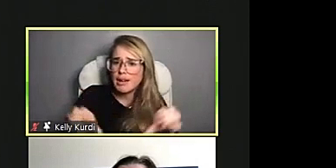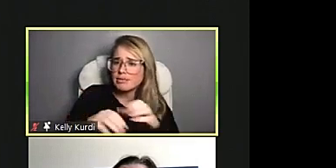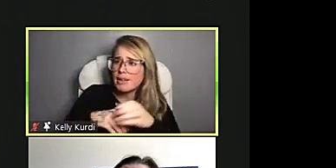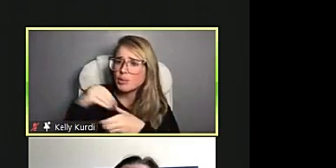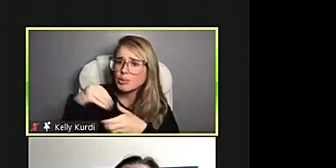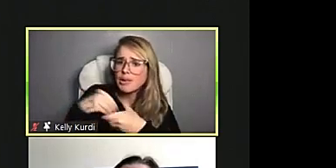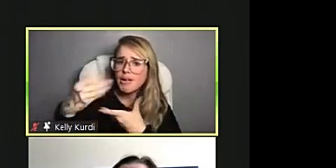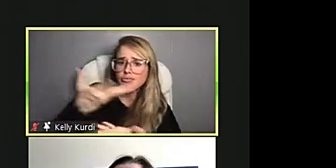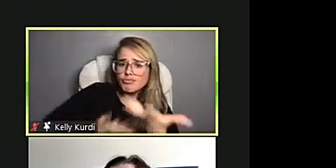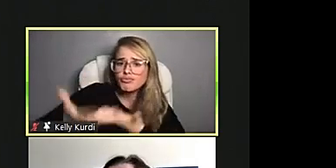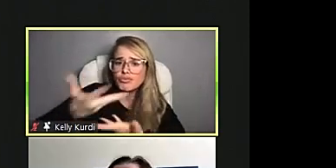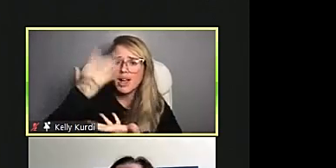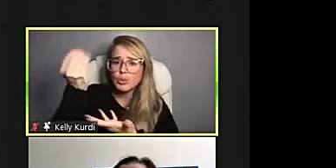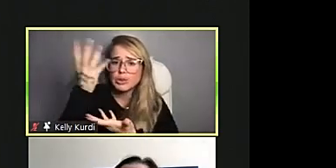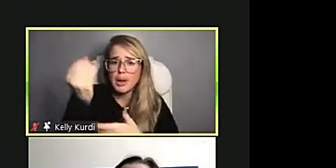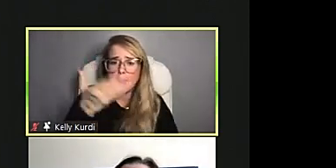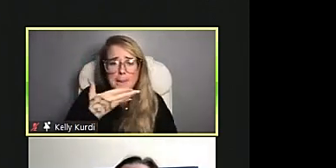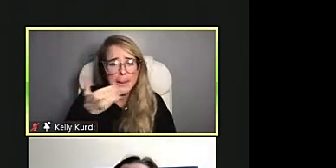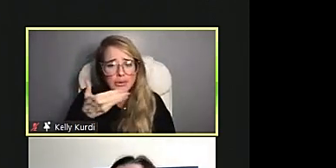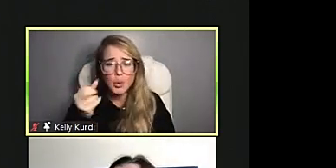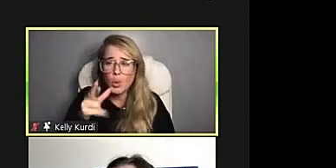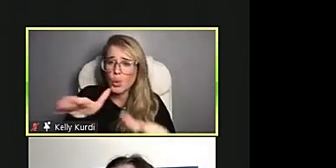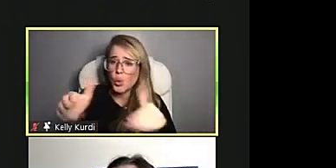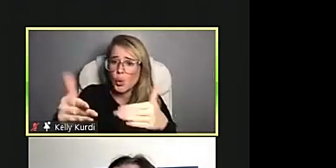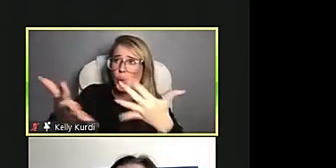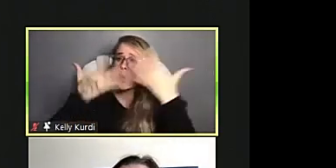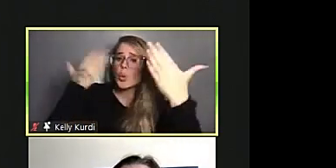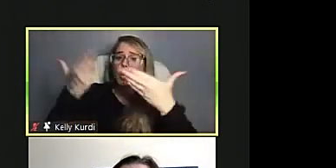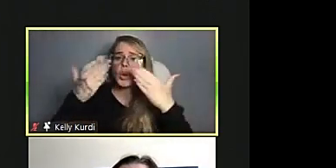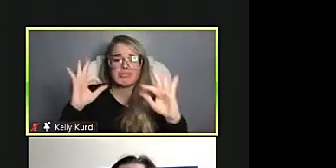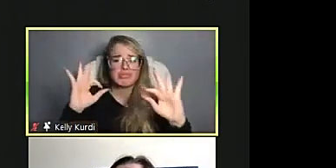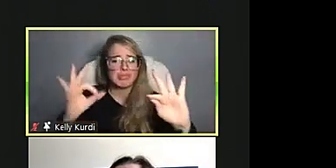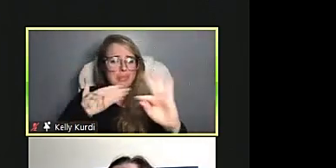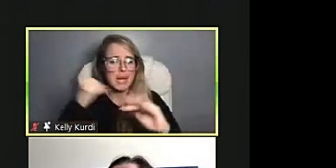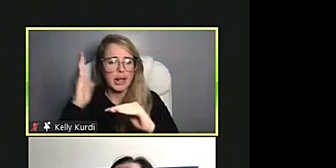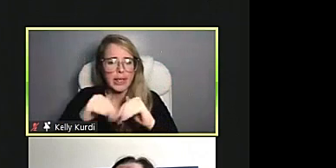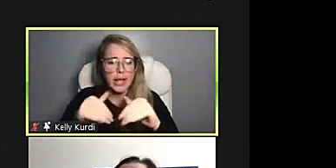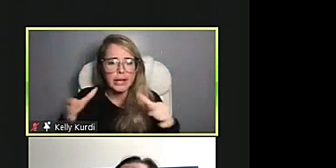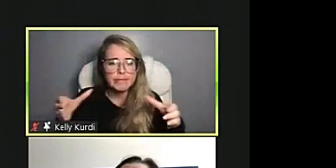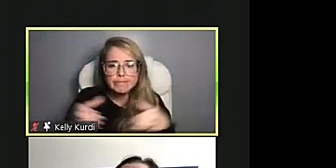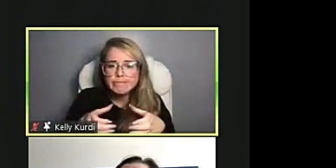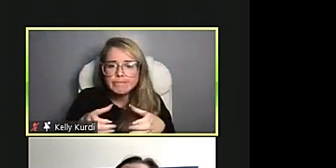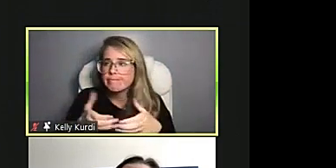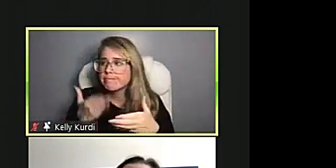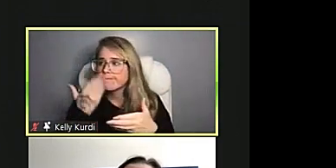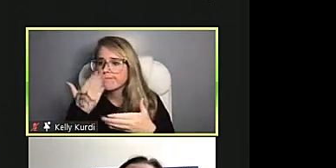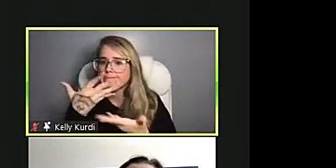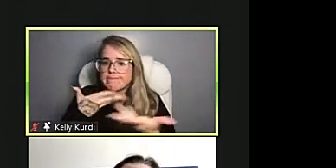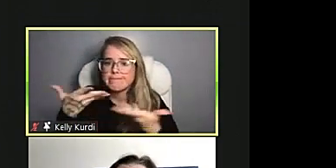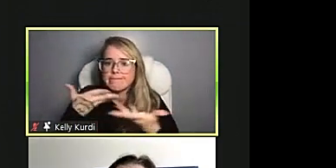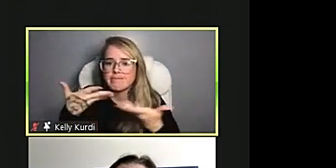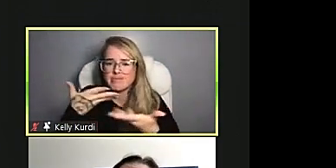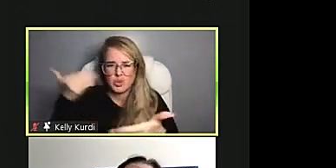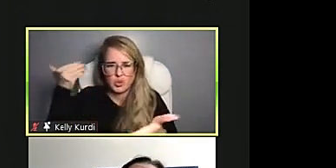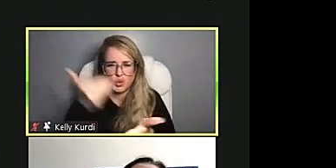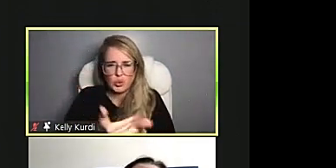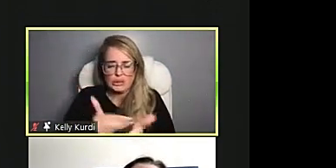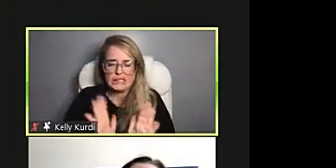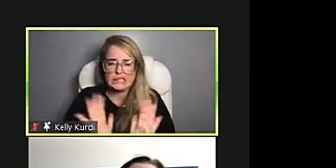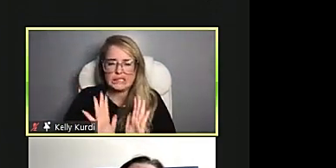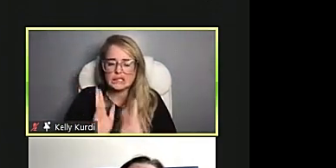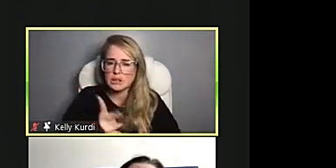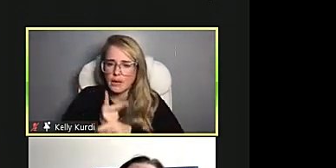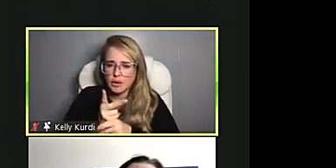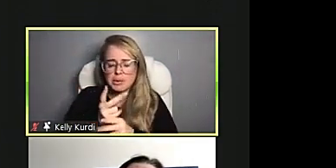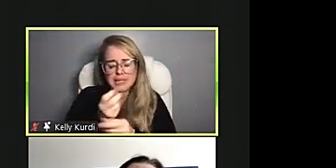outdoors or in a well ventilated room, that is safer. People can gather, but we need to do it safely at this